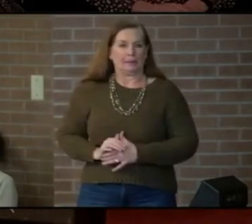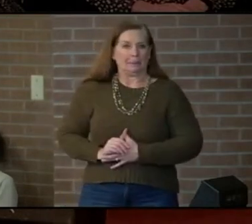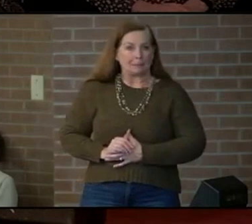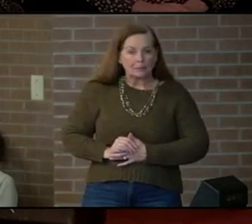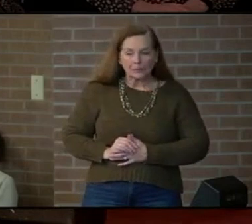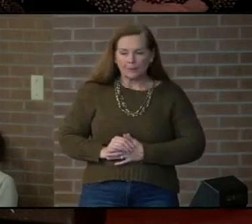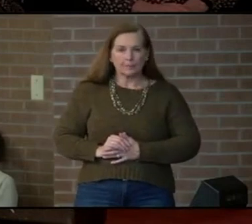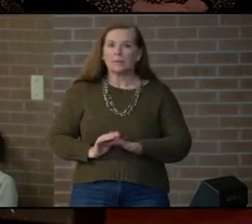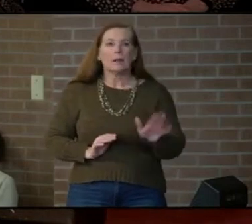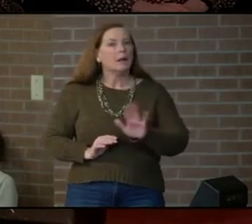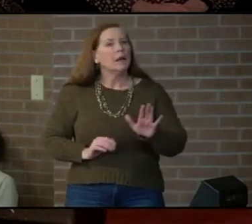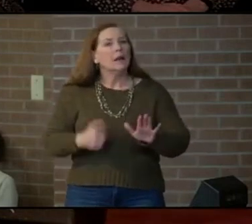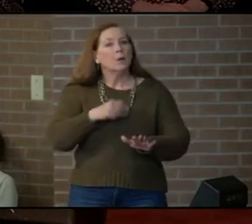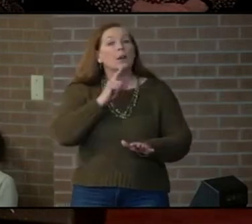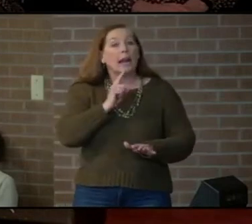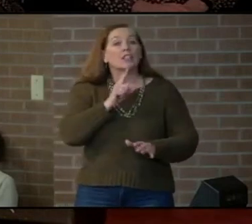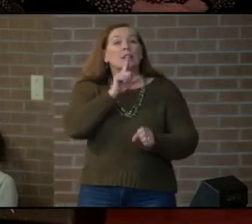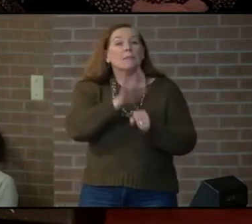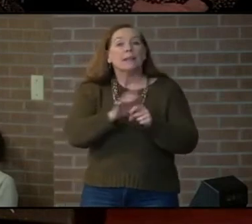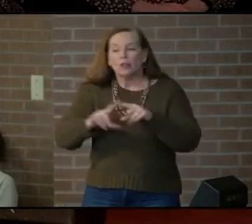But we're actually committed to taking up residence there.